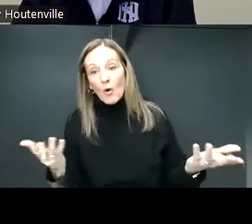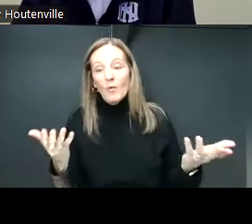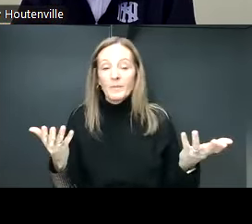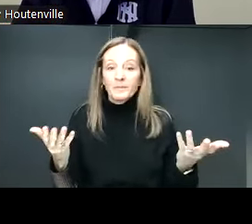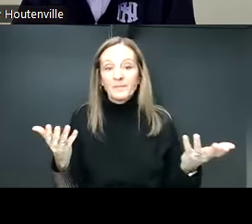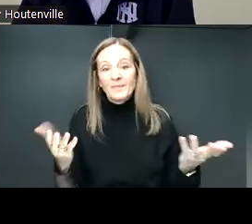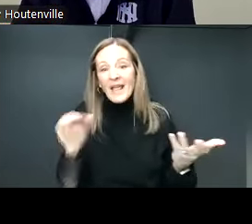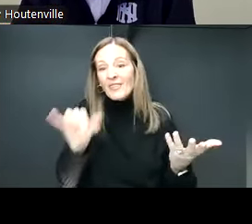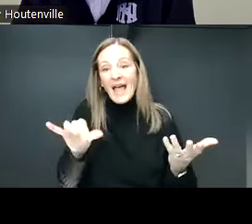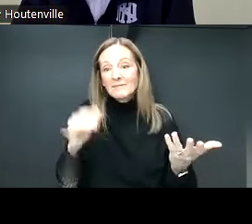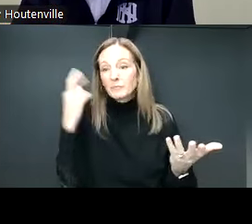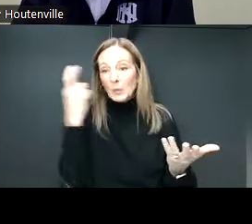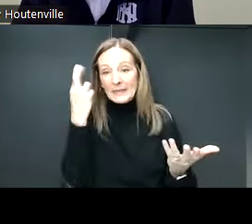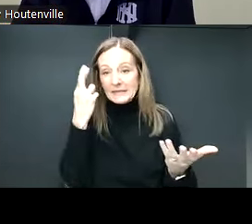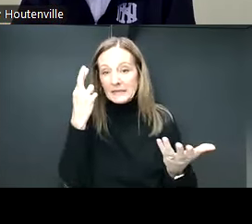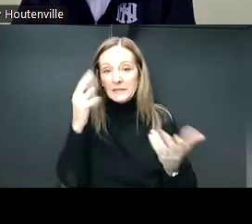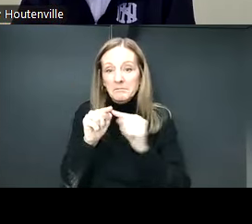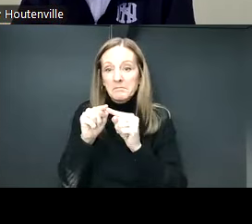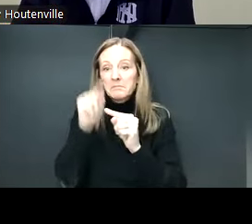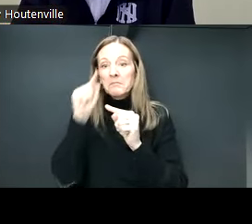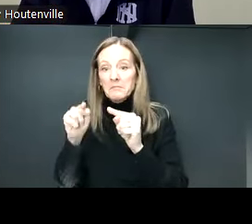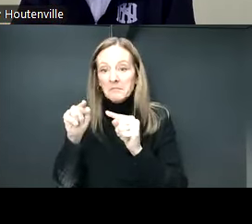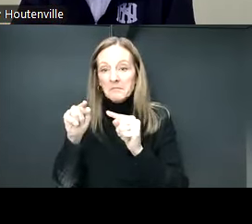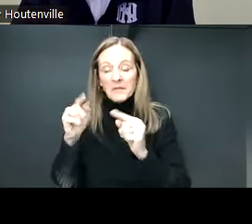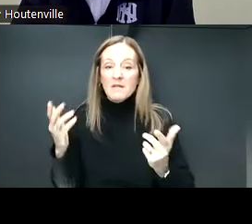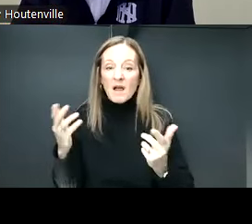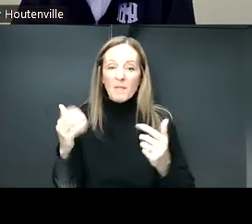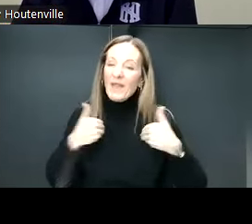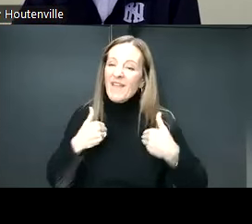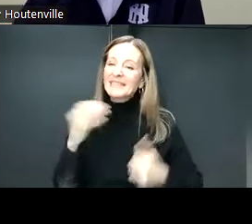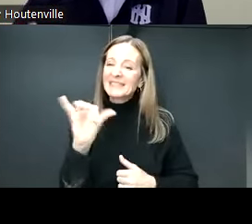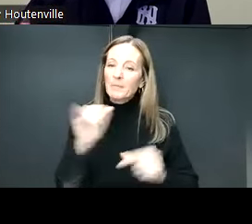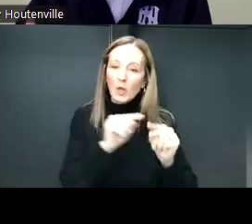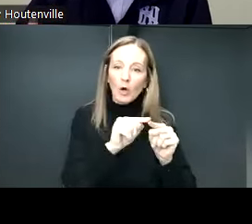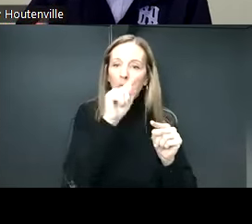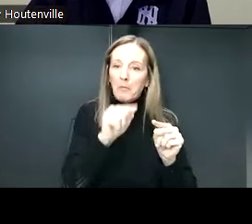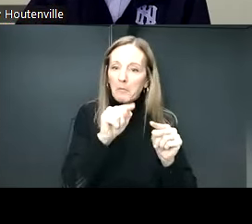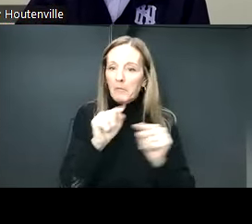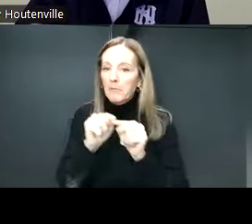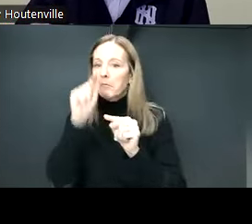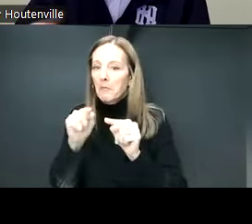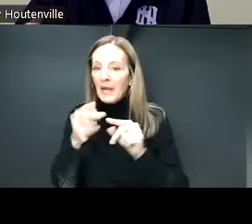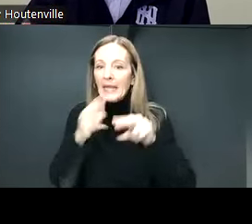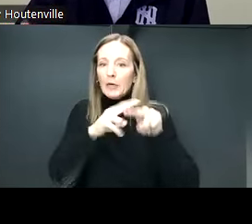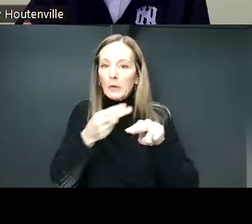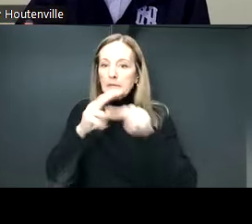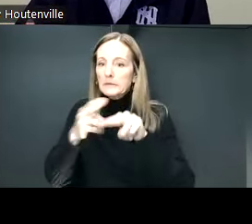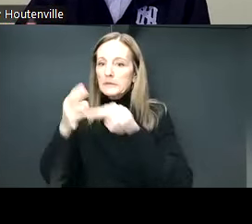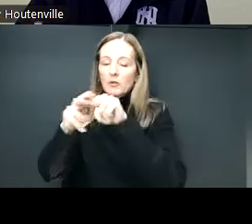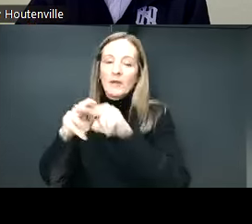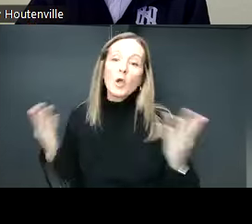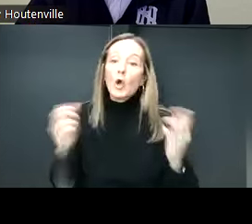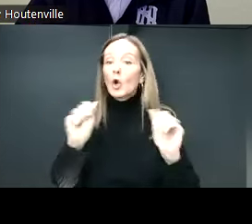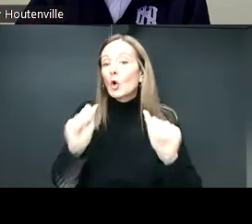this could be, we've had similar jumps in here. You can see some jumps, seasonality could play a